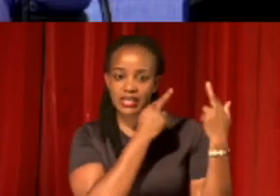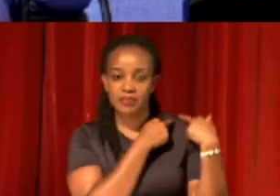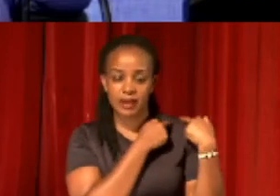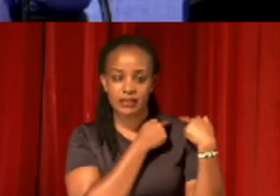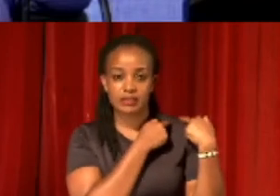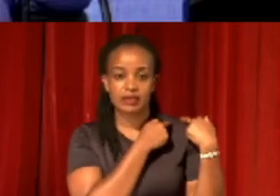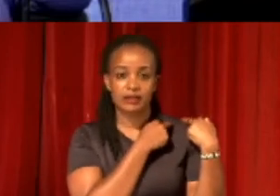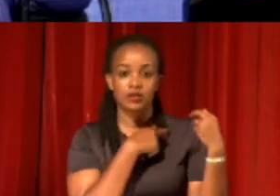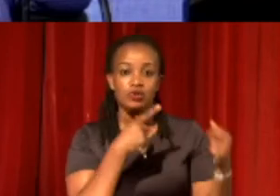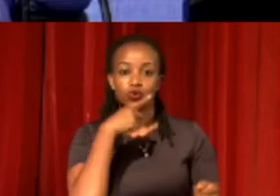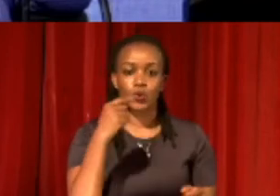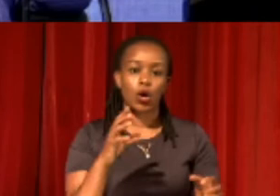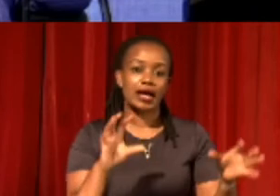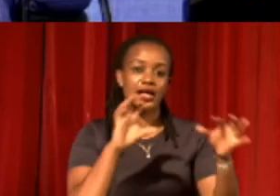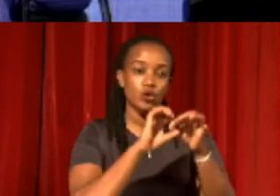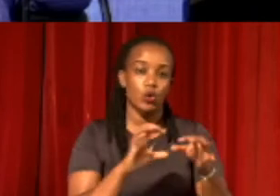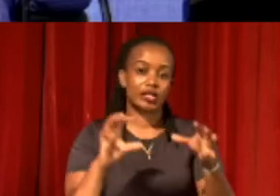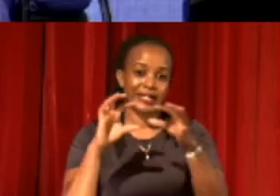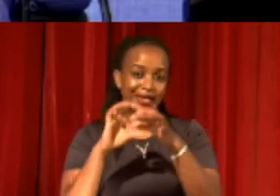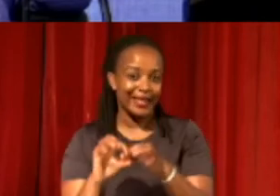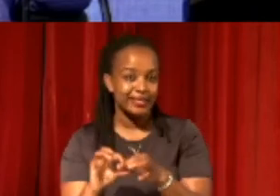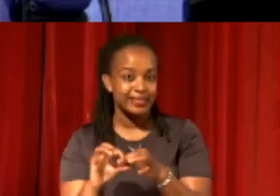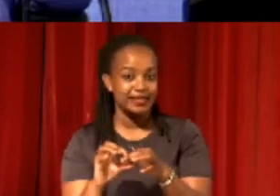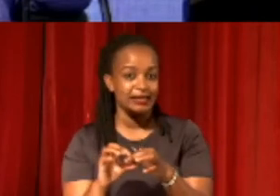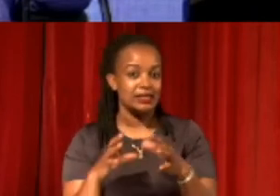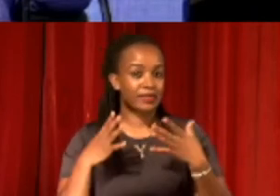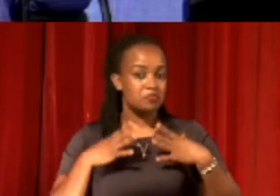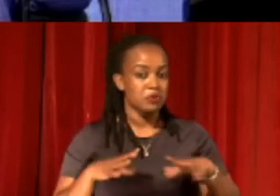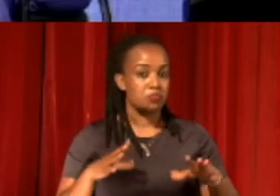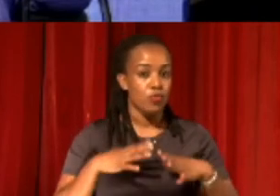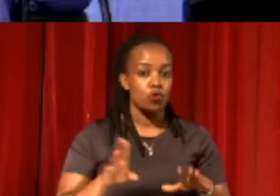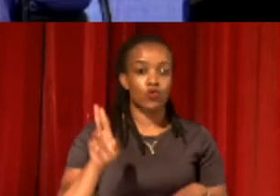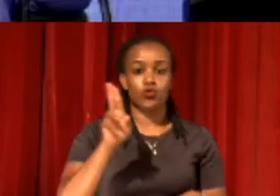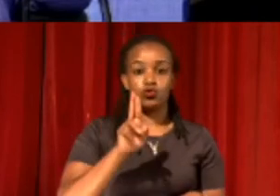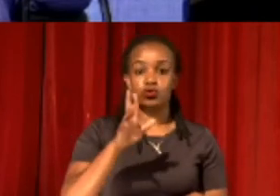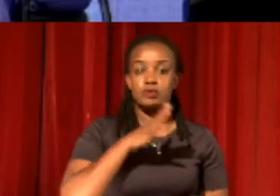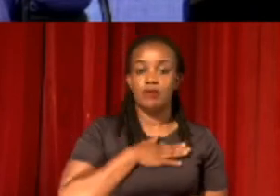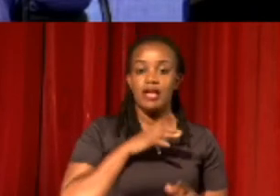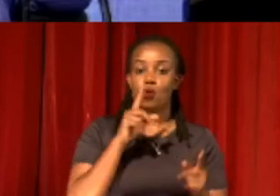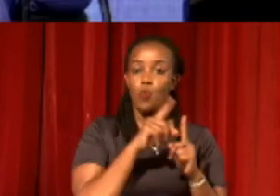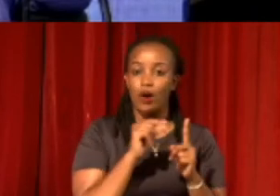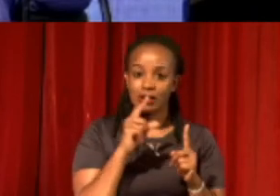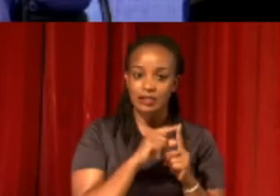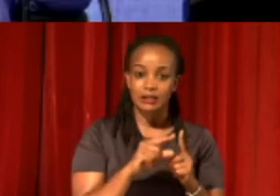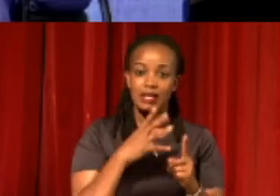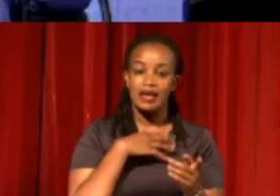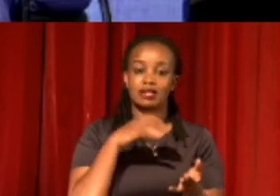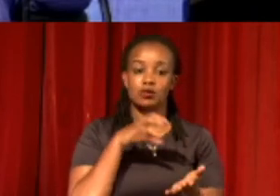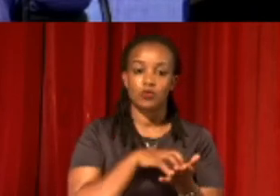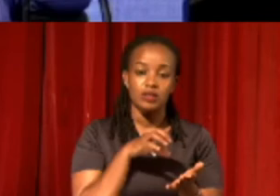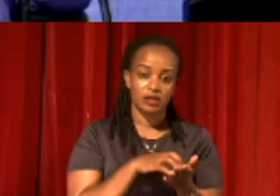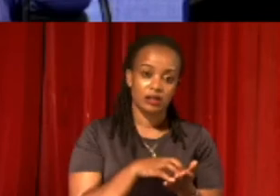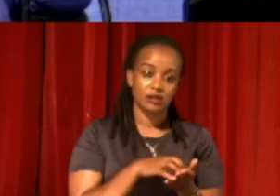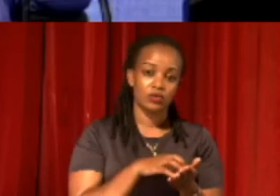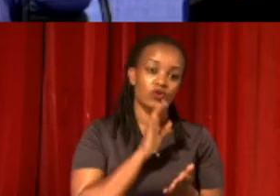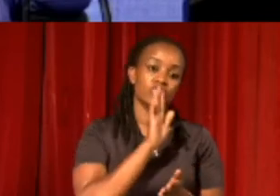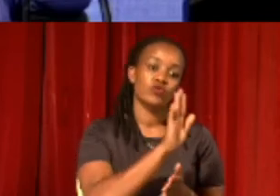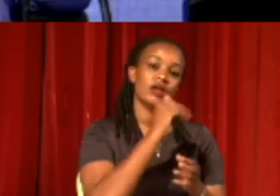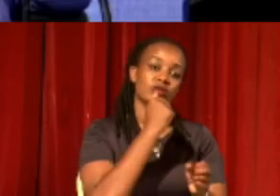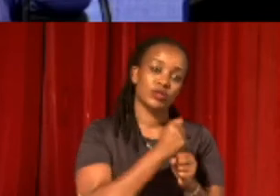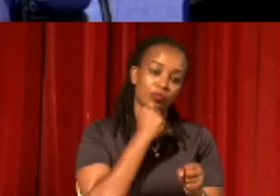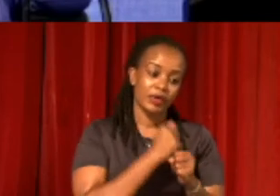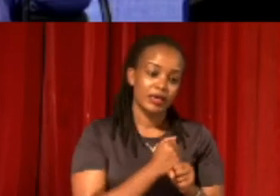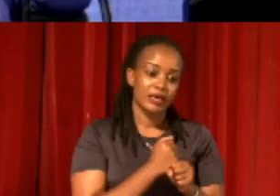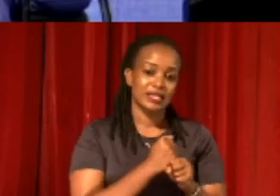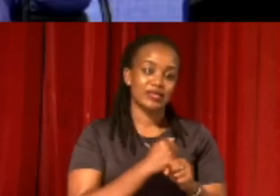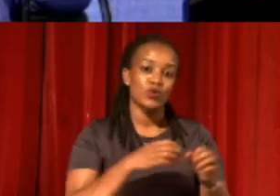mm. all the guys who owe me money mm. for using my content mm. or for using my works. Mm. So your work is to go collect, come back and